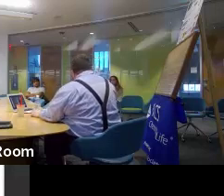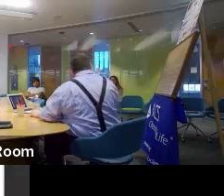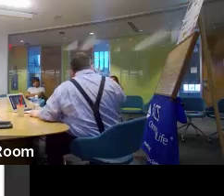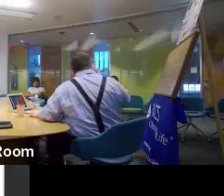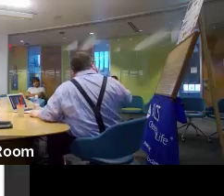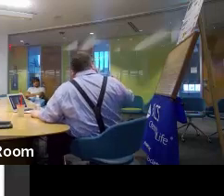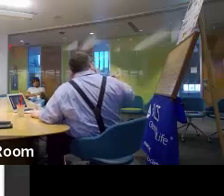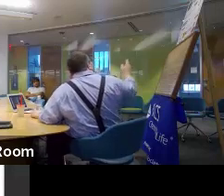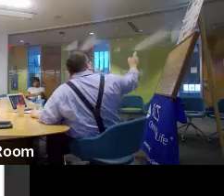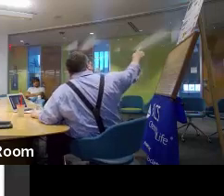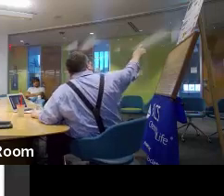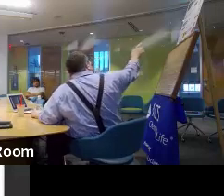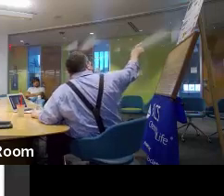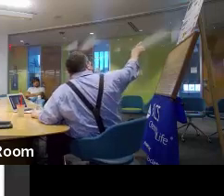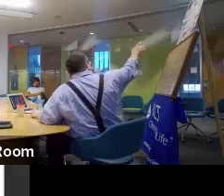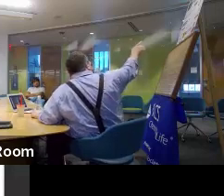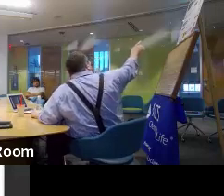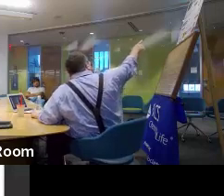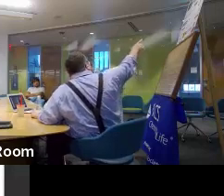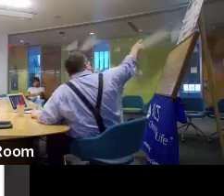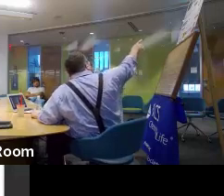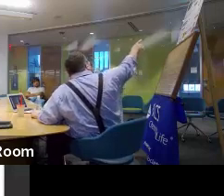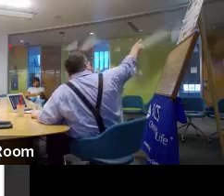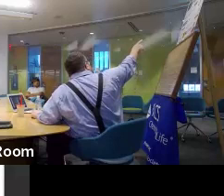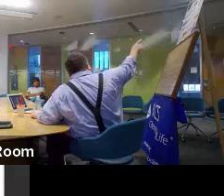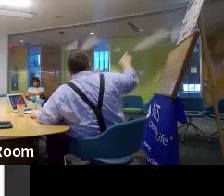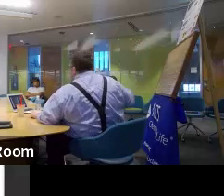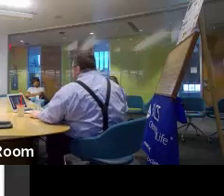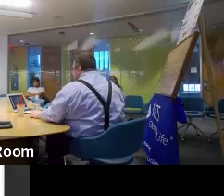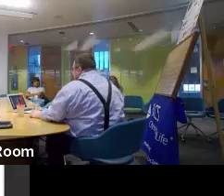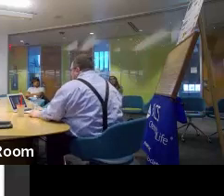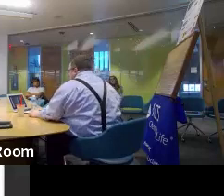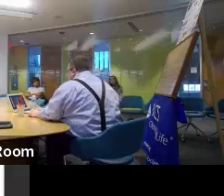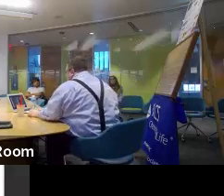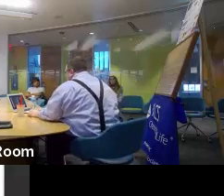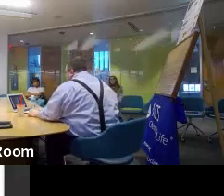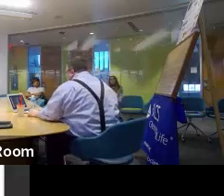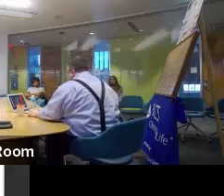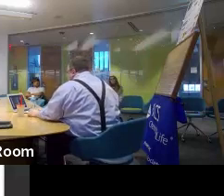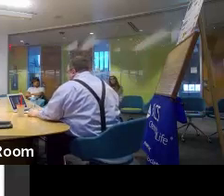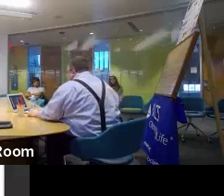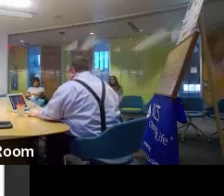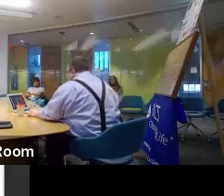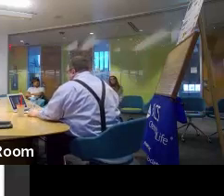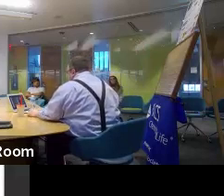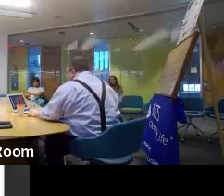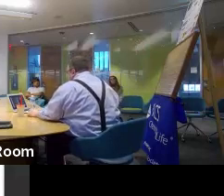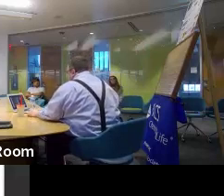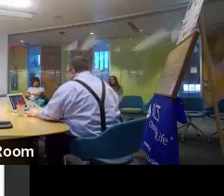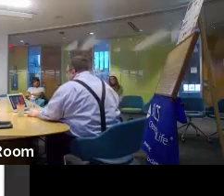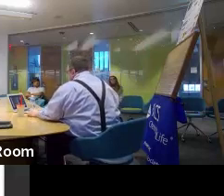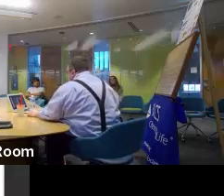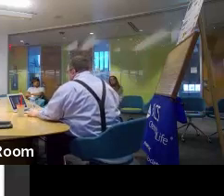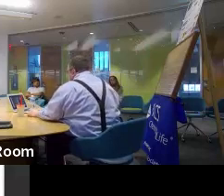year. So they have a sticker on there. Oh, there it is, AICHE, yeah. So I've